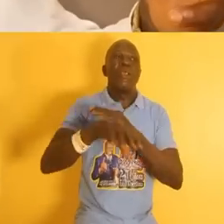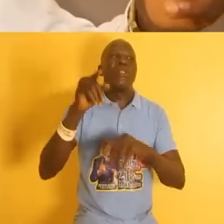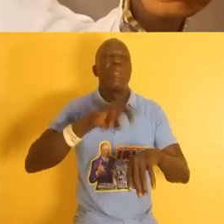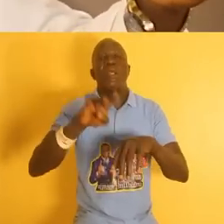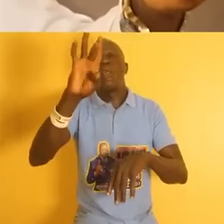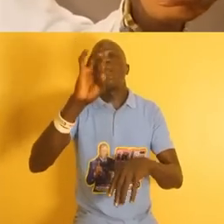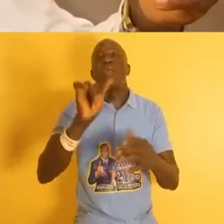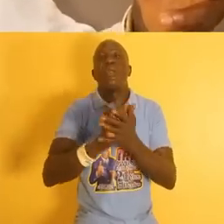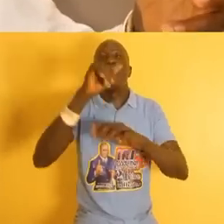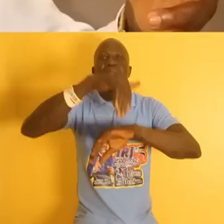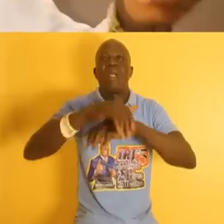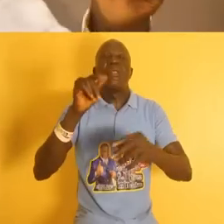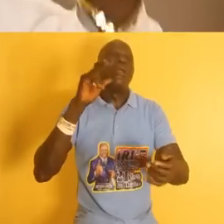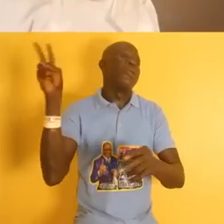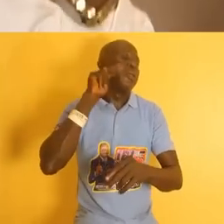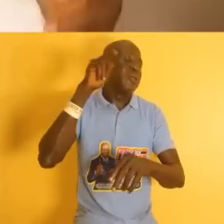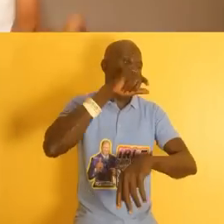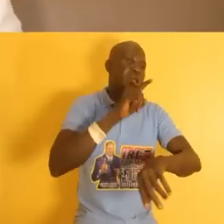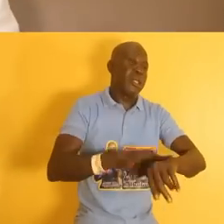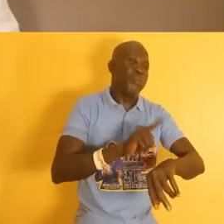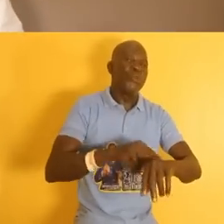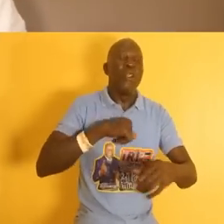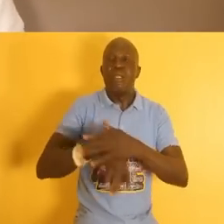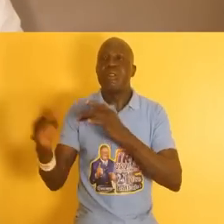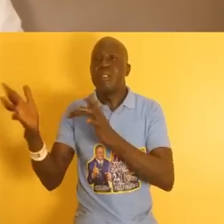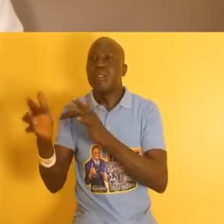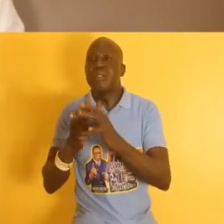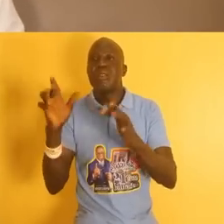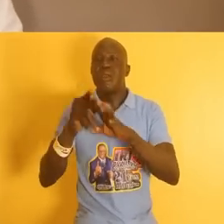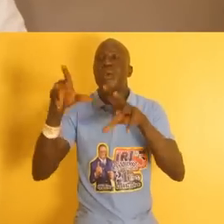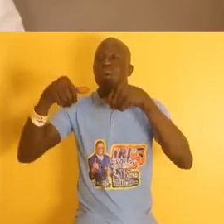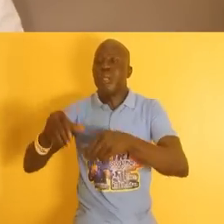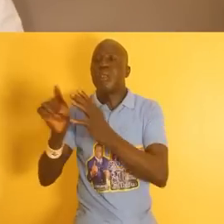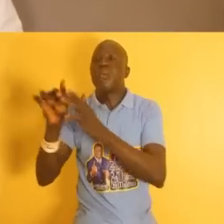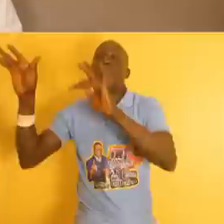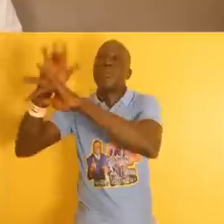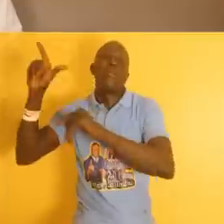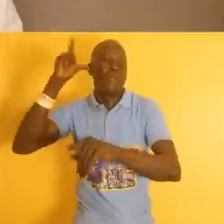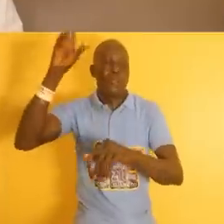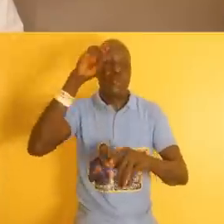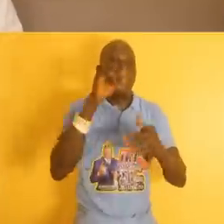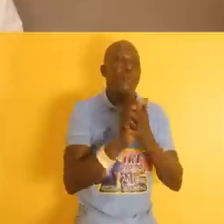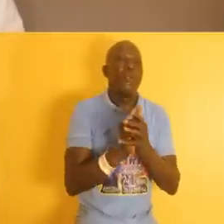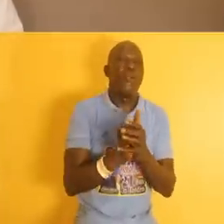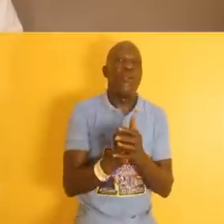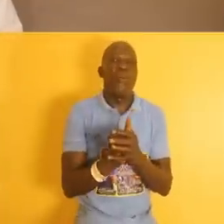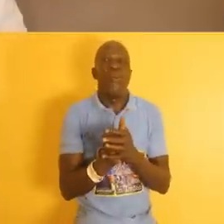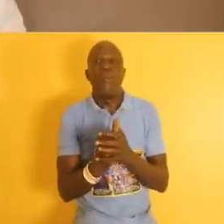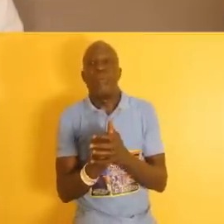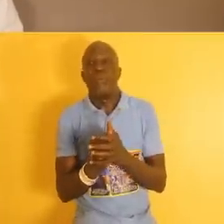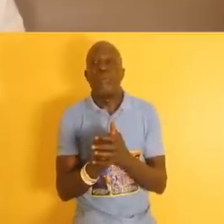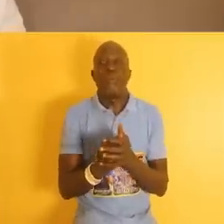major. Me a salary Nigeria time. Nigeria time. Don't forget to worry about. Amen. Family. Listen to this. I just sing.